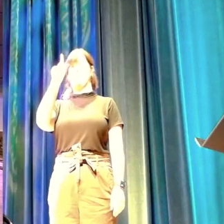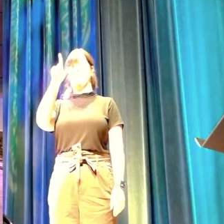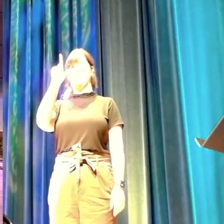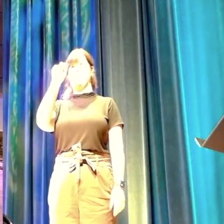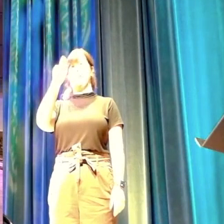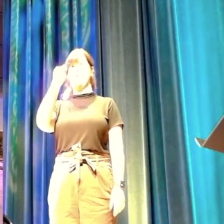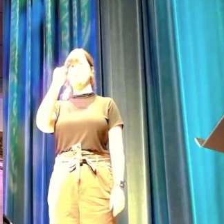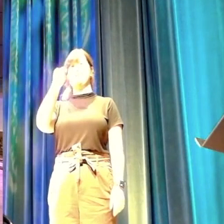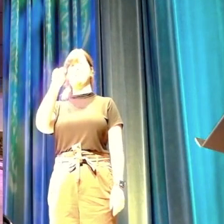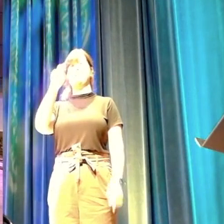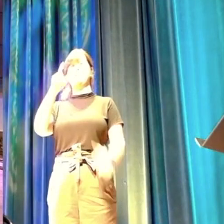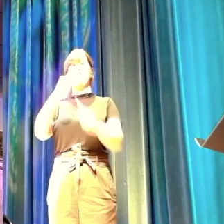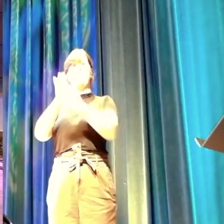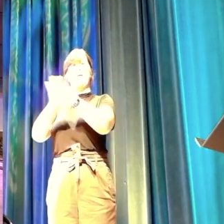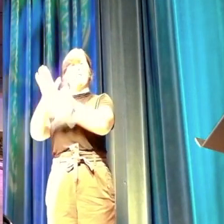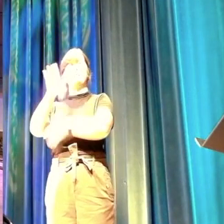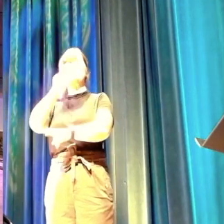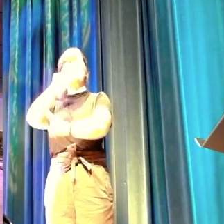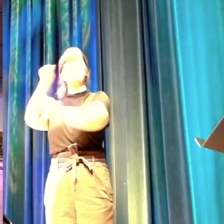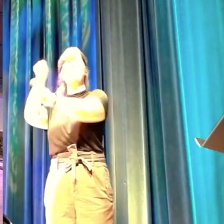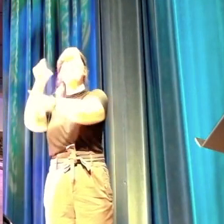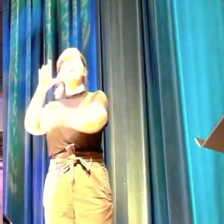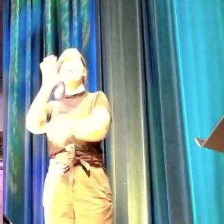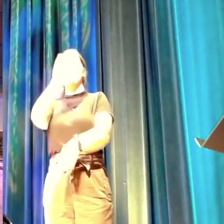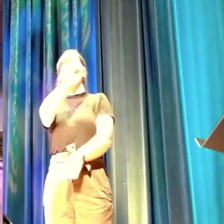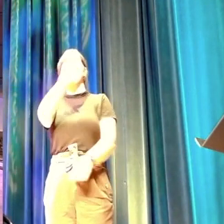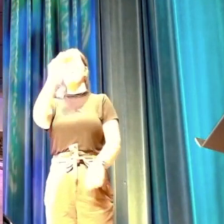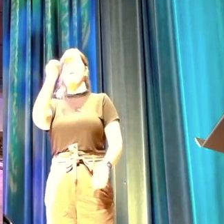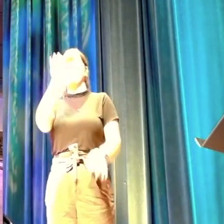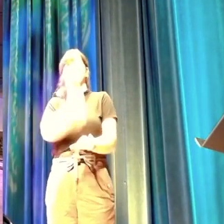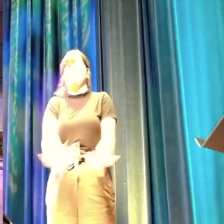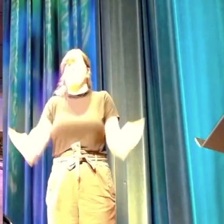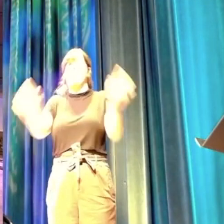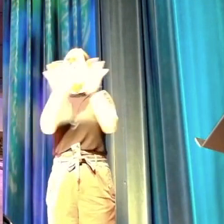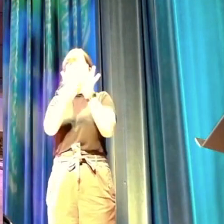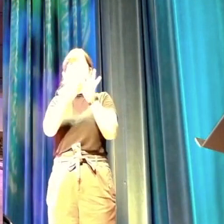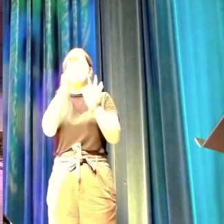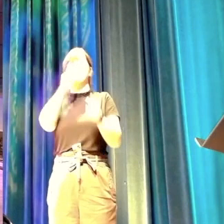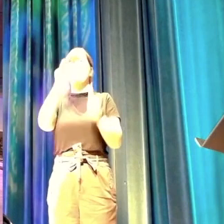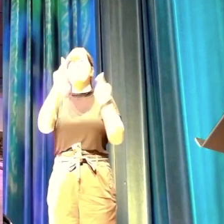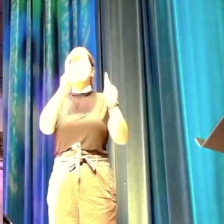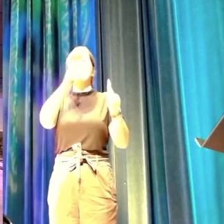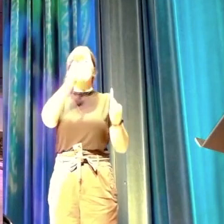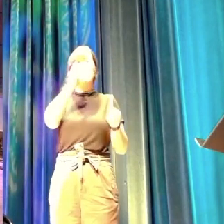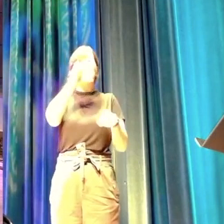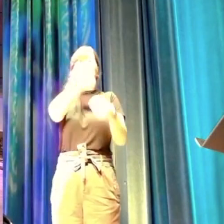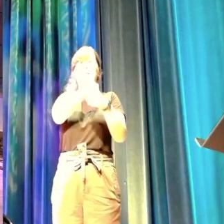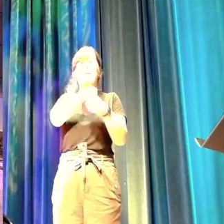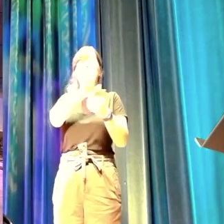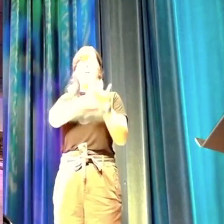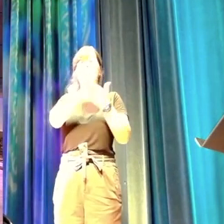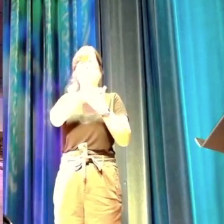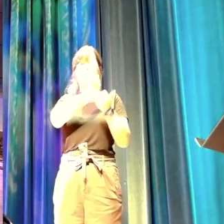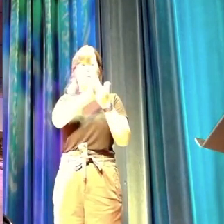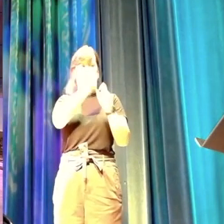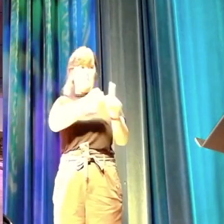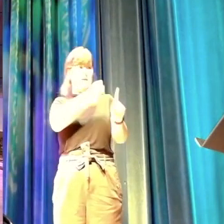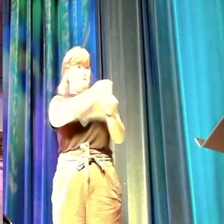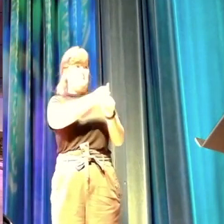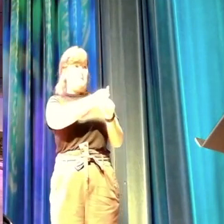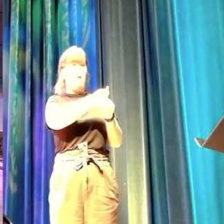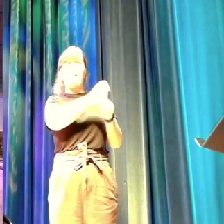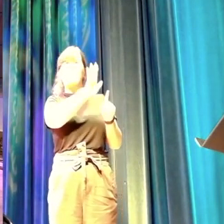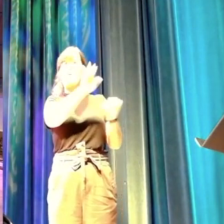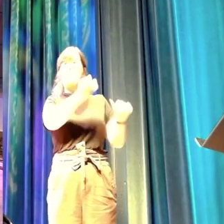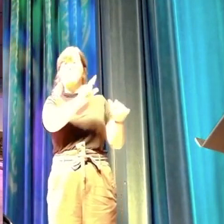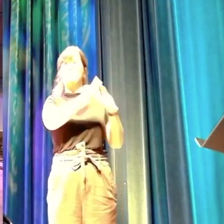in layman's terms, how important on-in is to individuals who are in college and how does it affect them when they